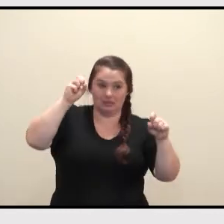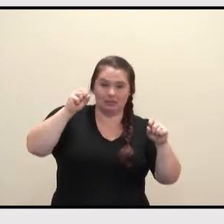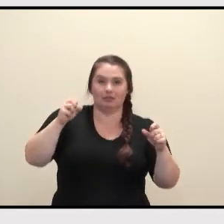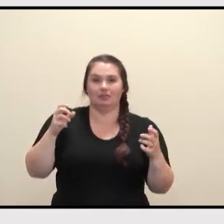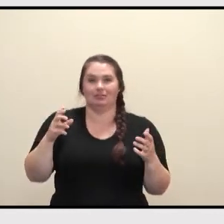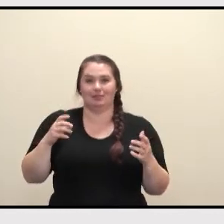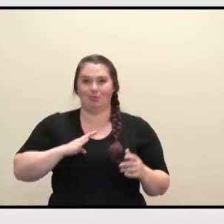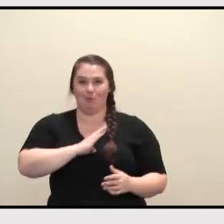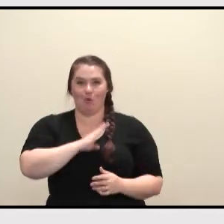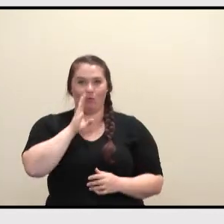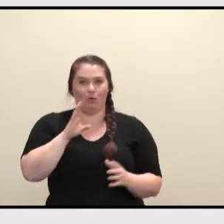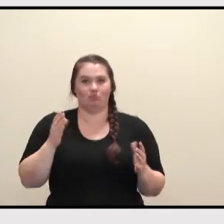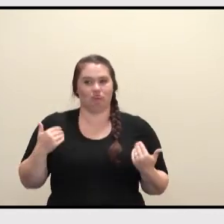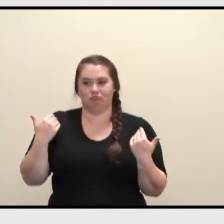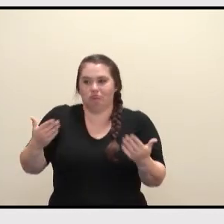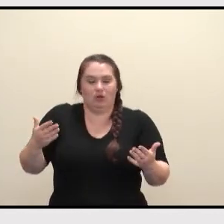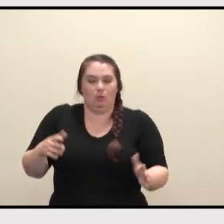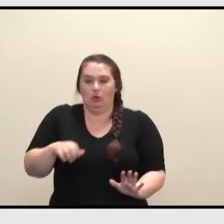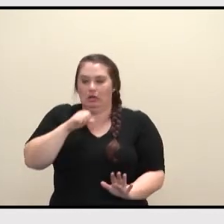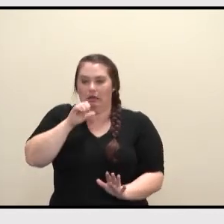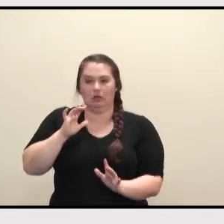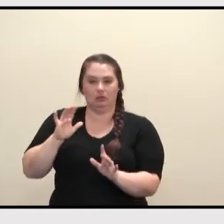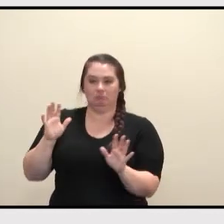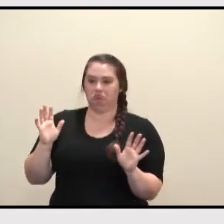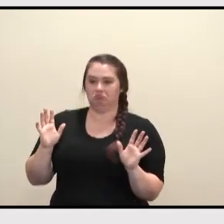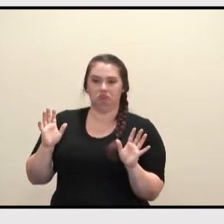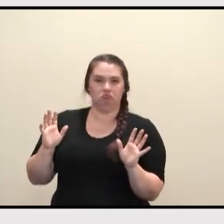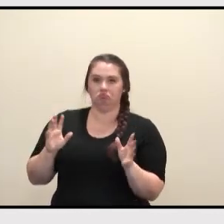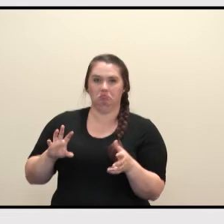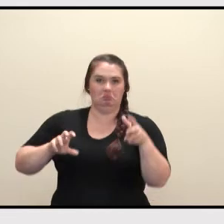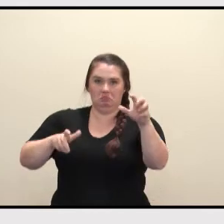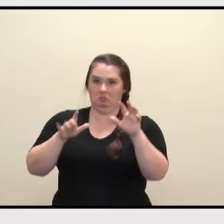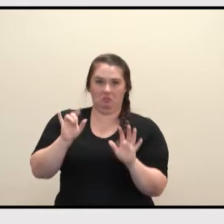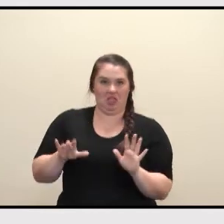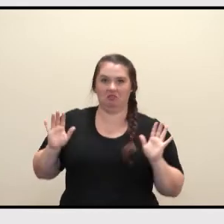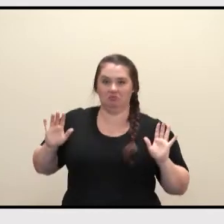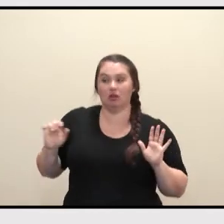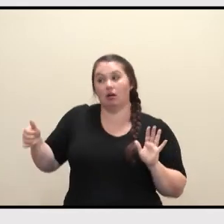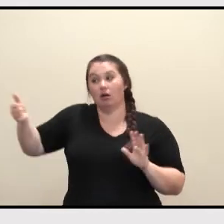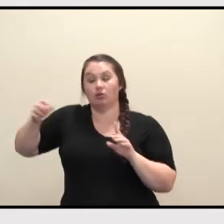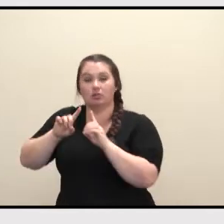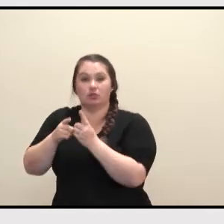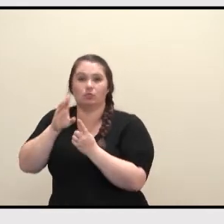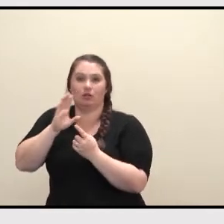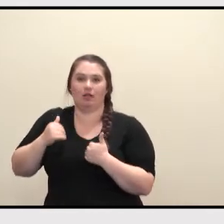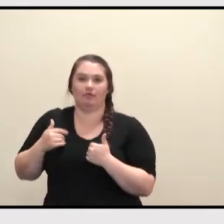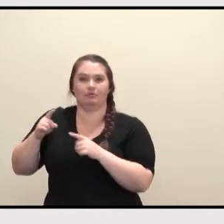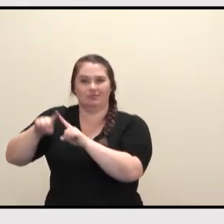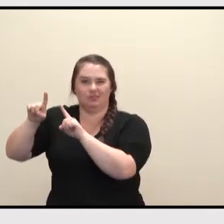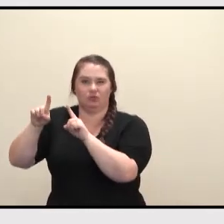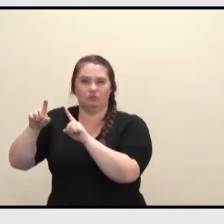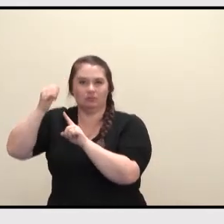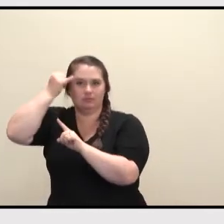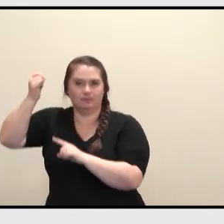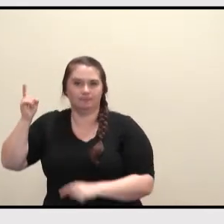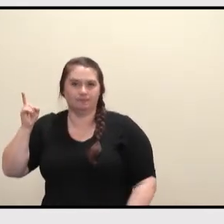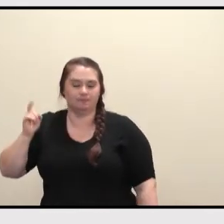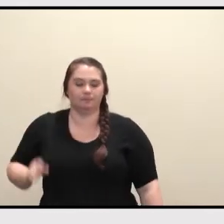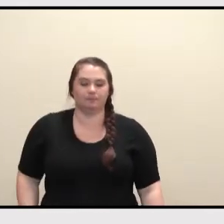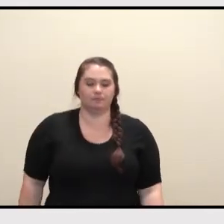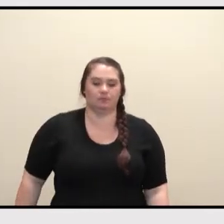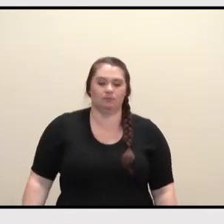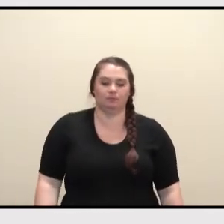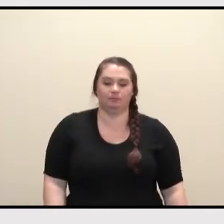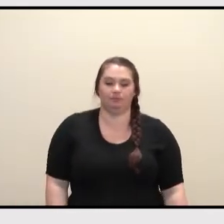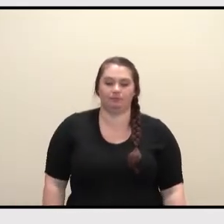They're like, we're not even going to mess with that. Other districts have specific strategies. And